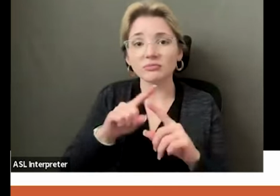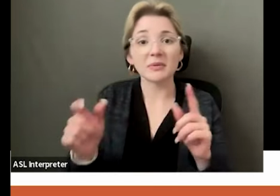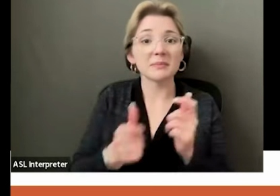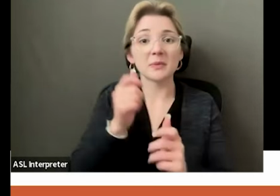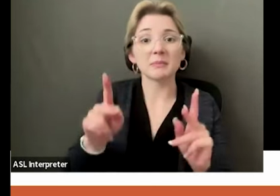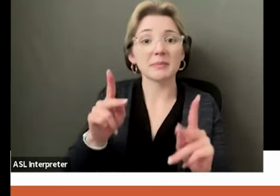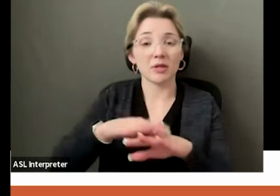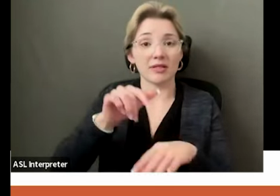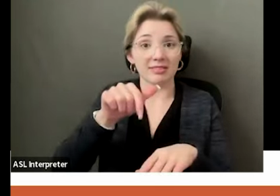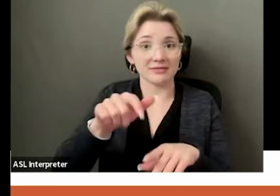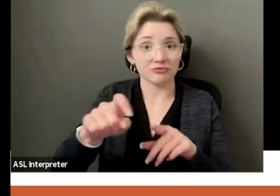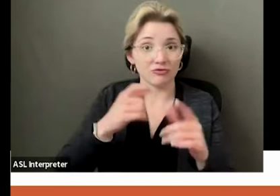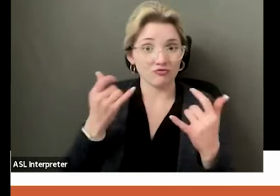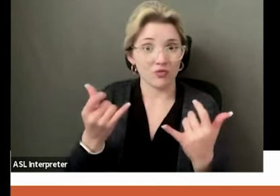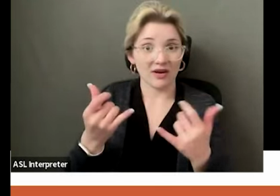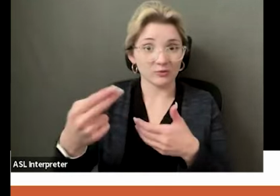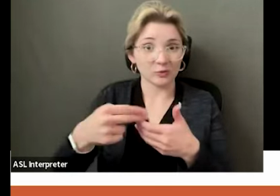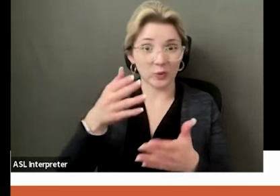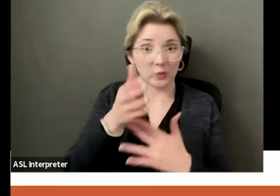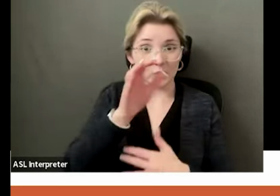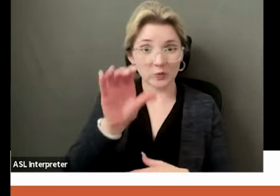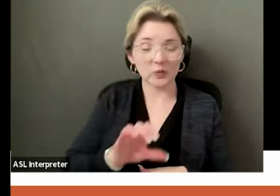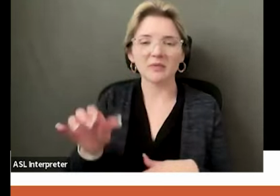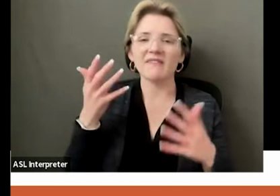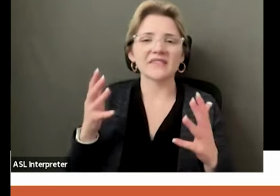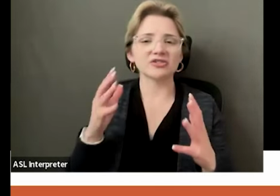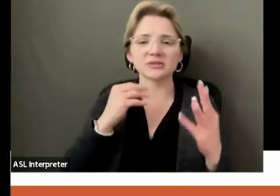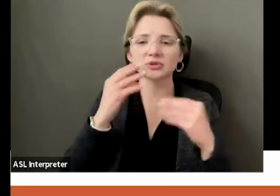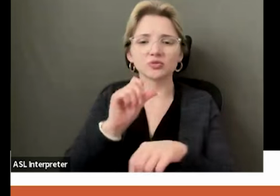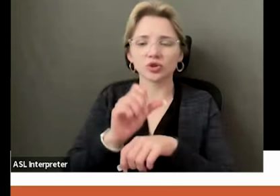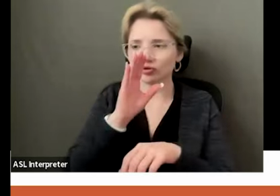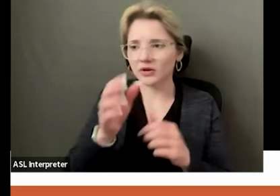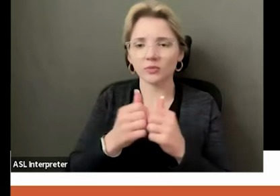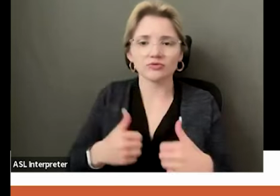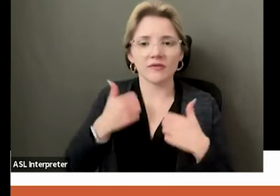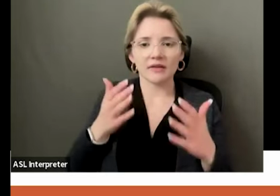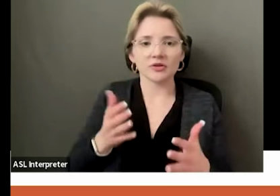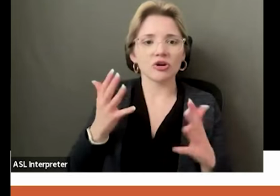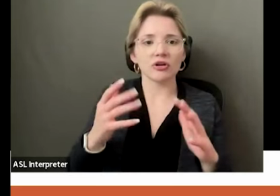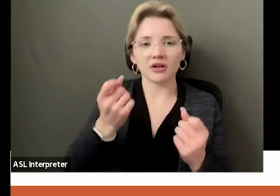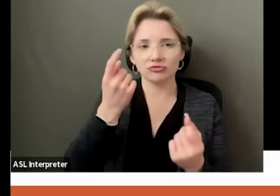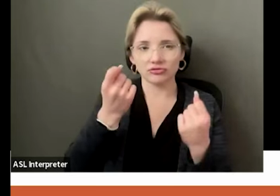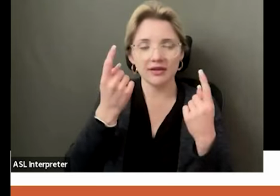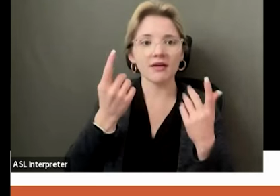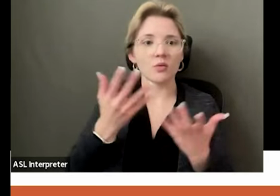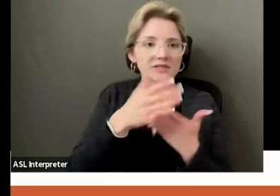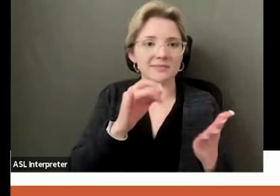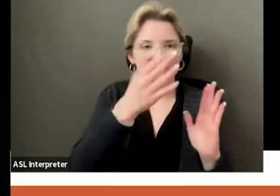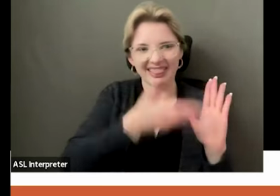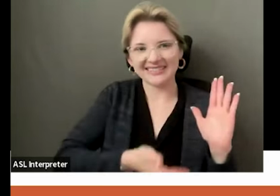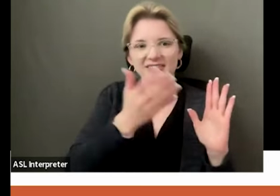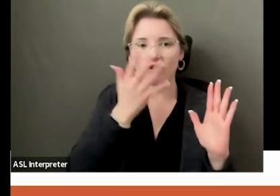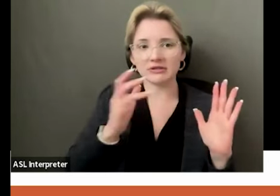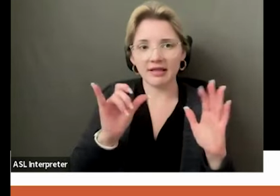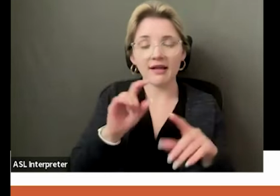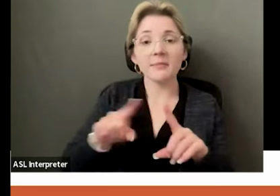understand gender-based violence and have been working with survivors and know what that looks like. I think what's helpful to understand as well when HUD is talking